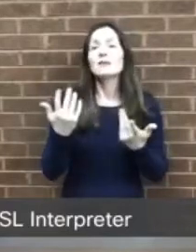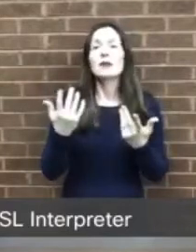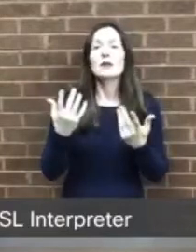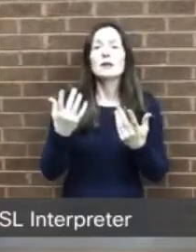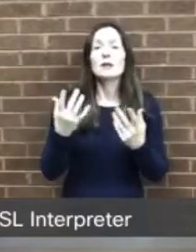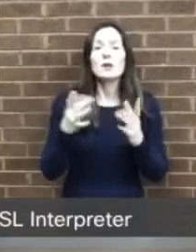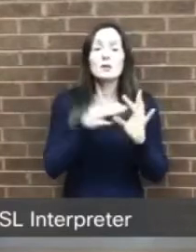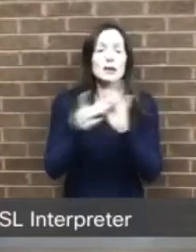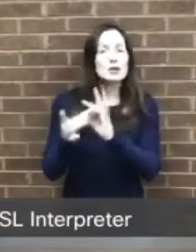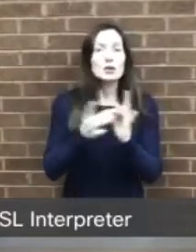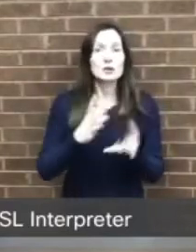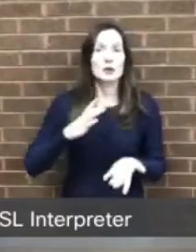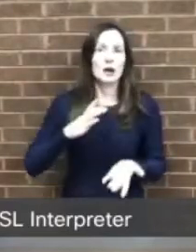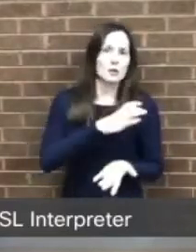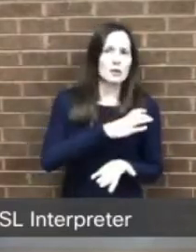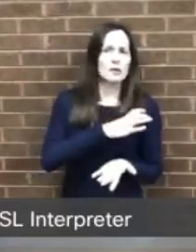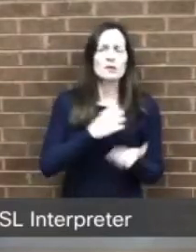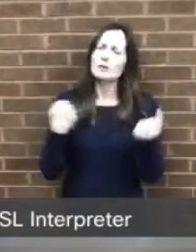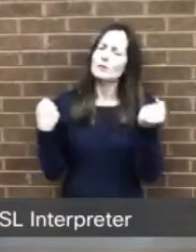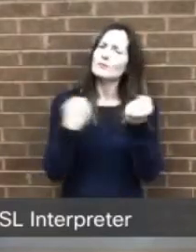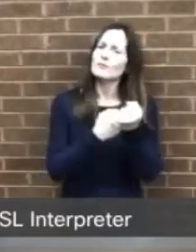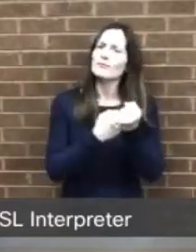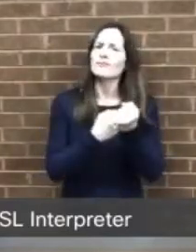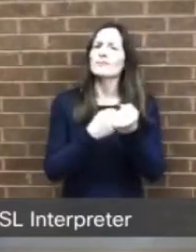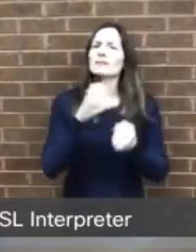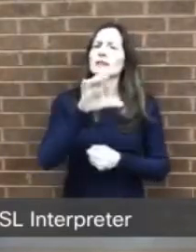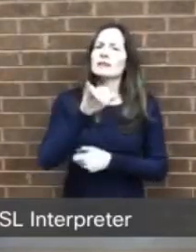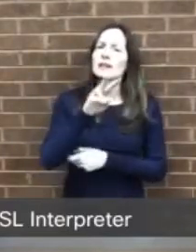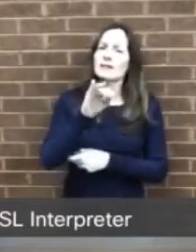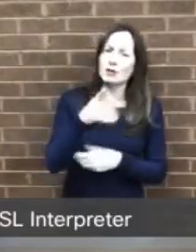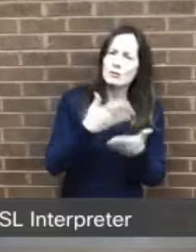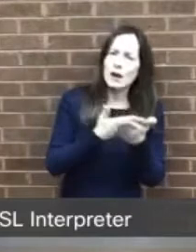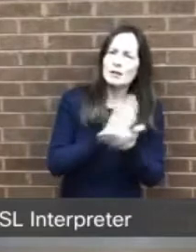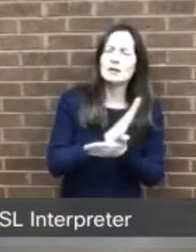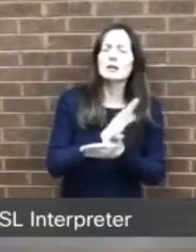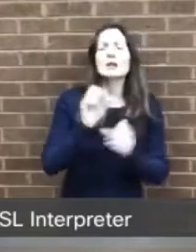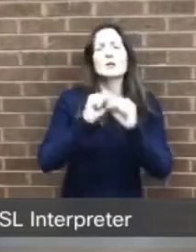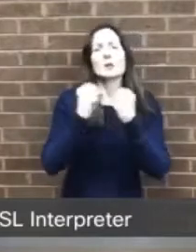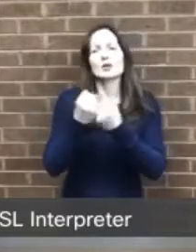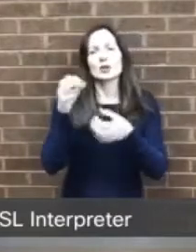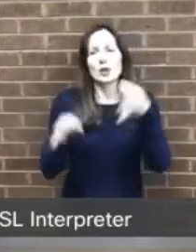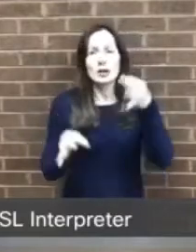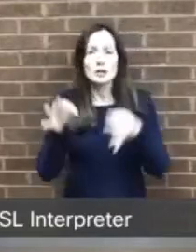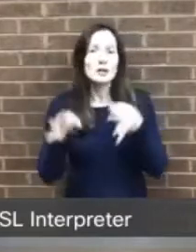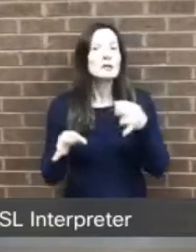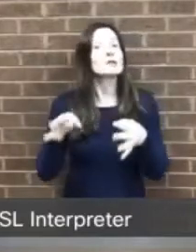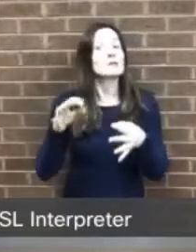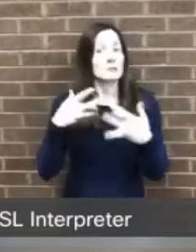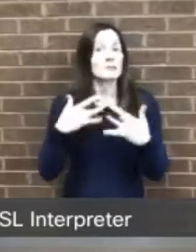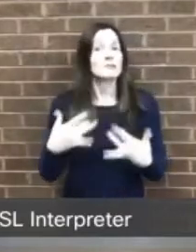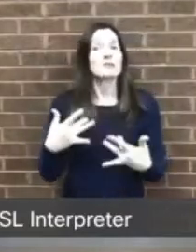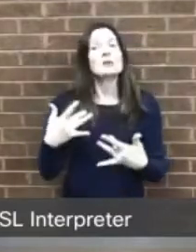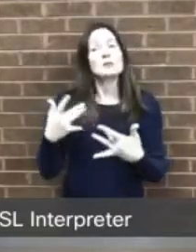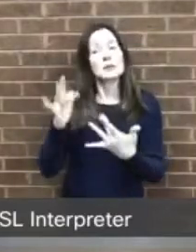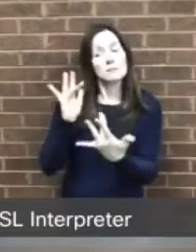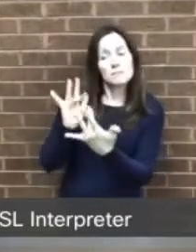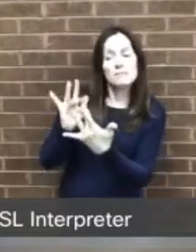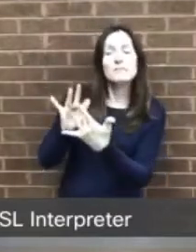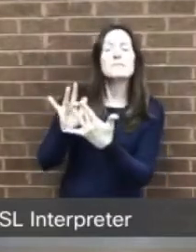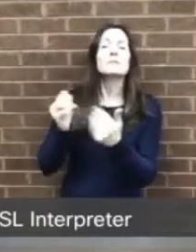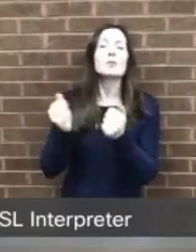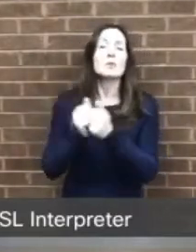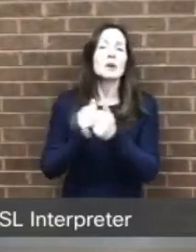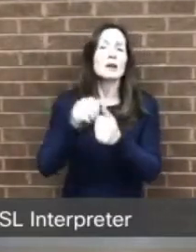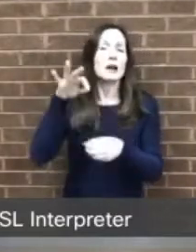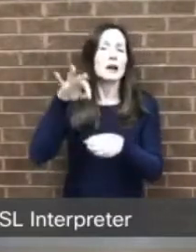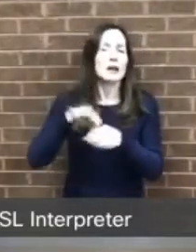human rights and social justice, and to represent our community with our elected officials and local and state government. Federation also